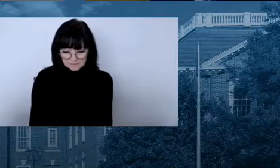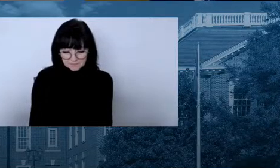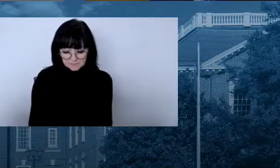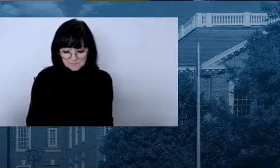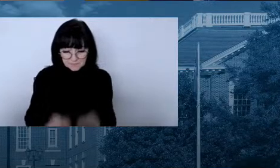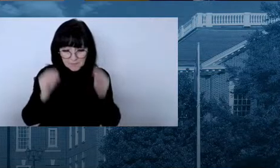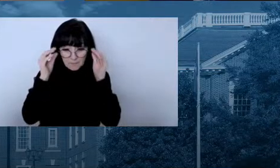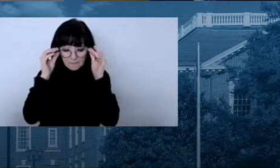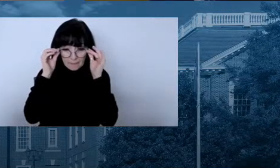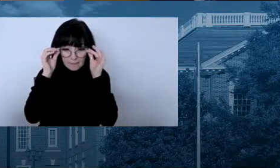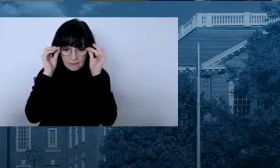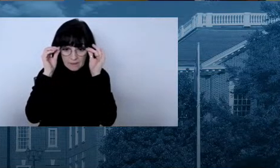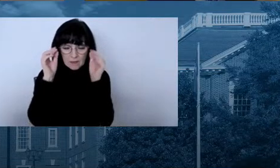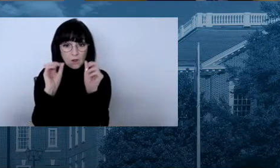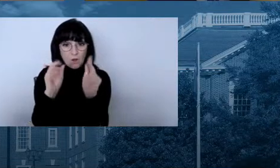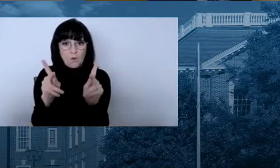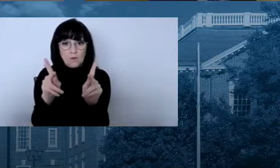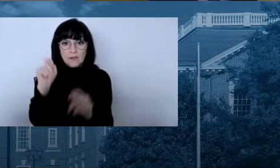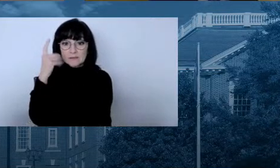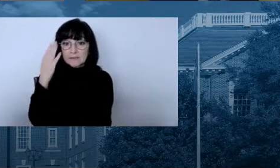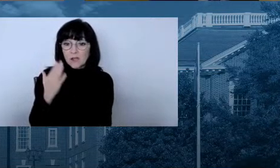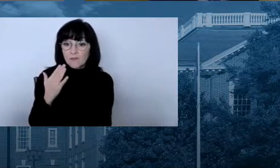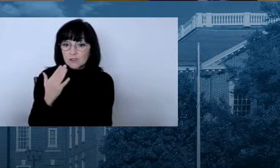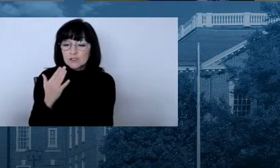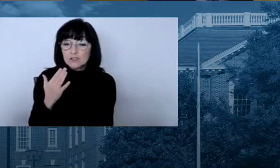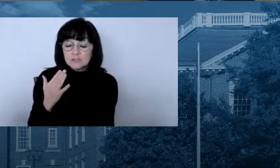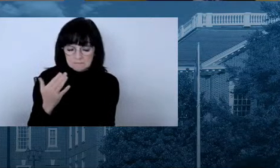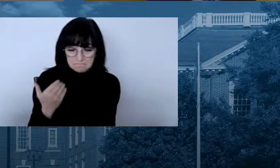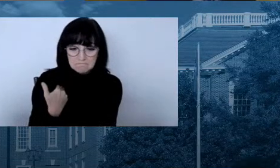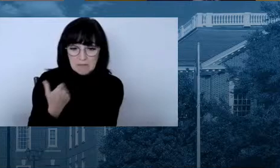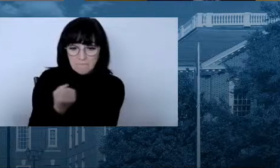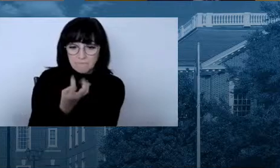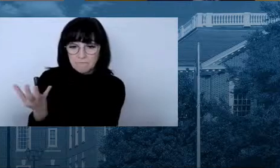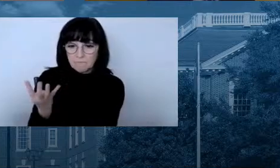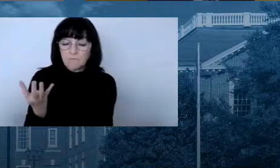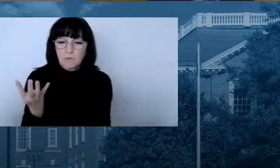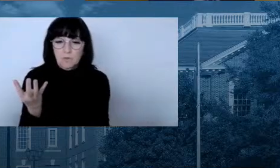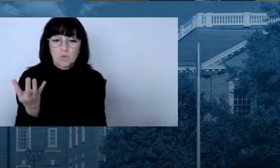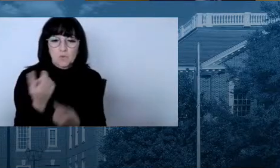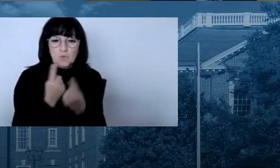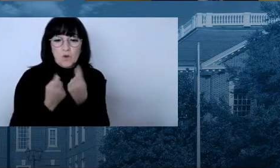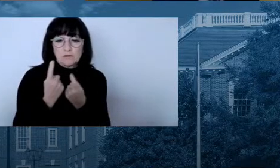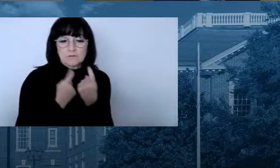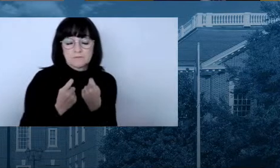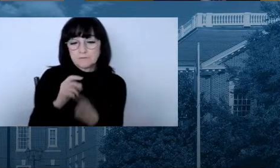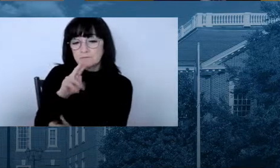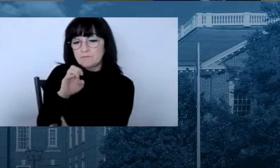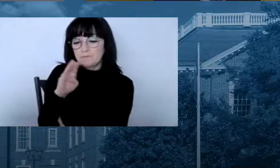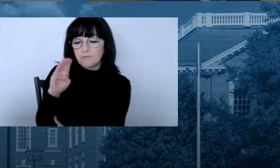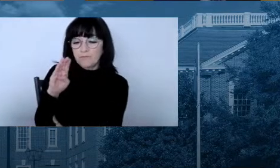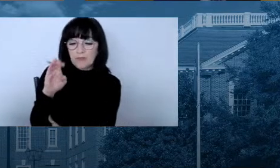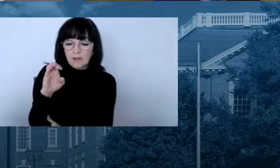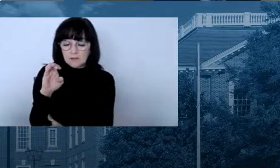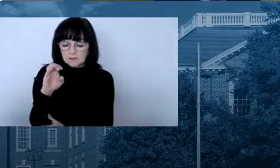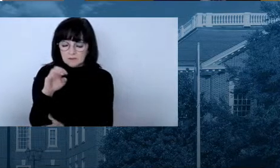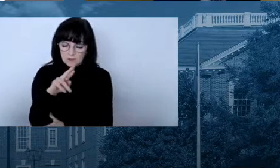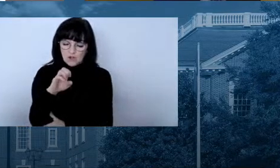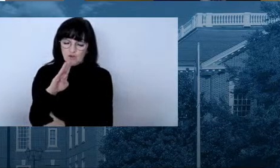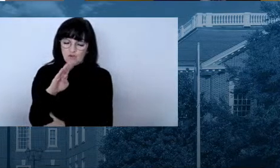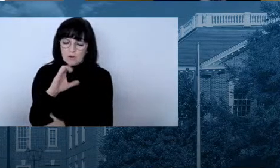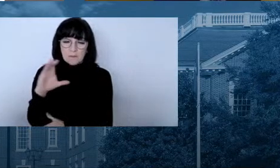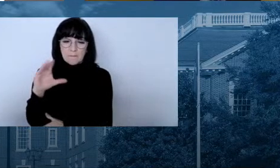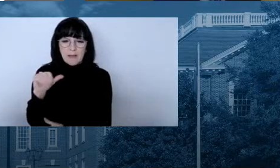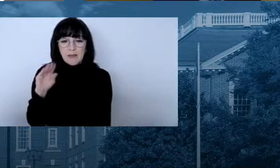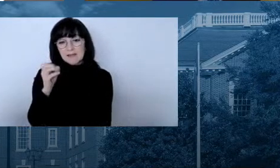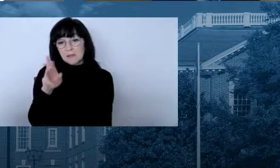All right, Governor, we have a few questions here from the media. We're going to start with Rebecca Baer from Delaware Public Media. Rebecca,